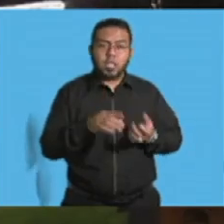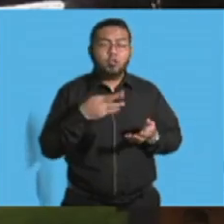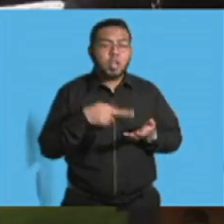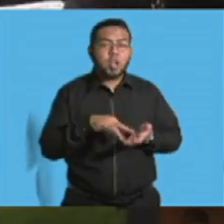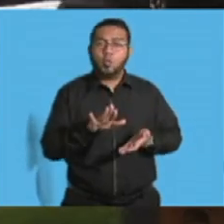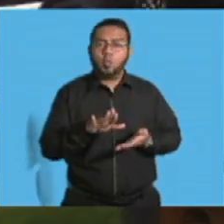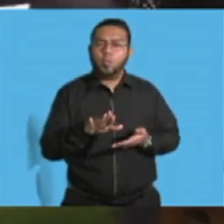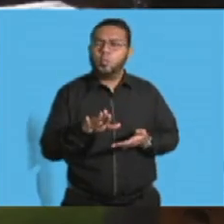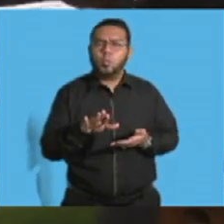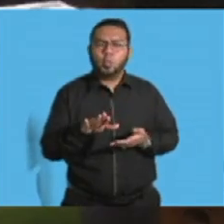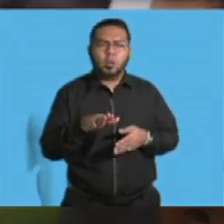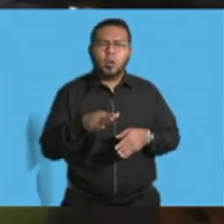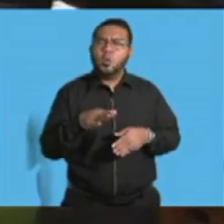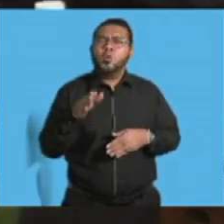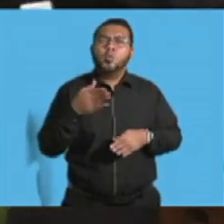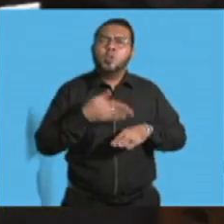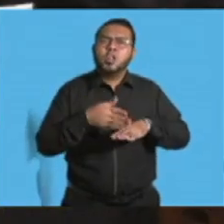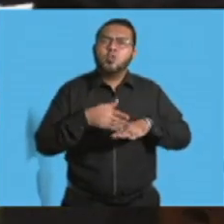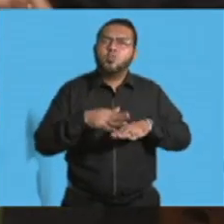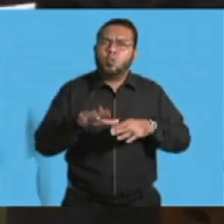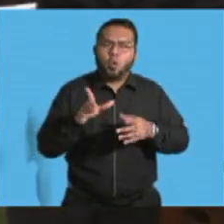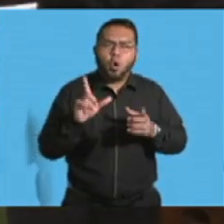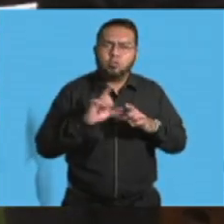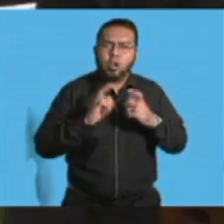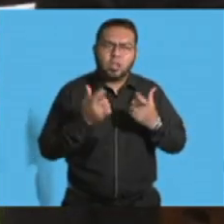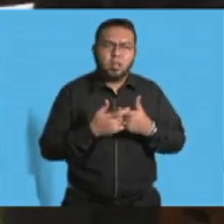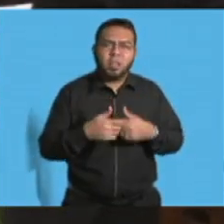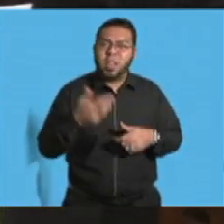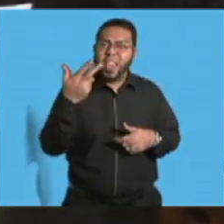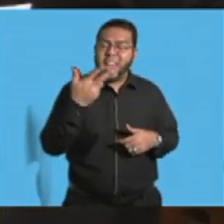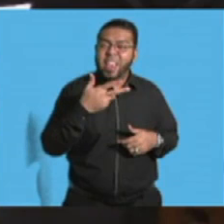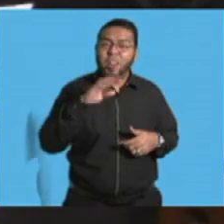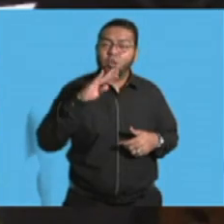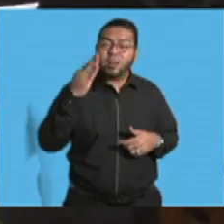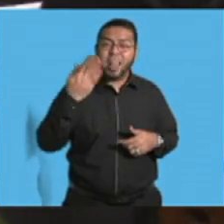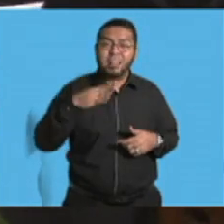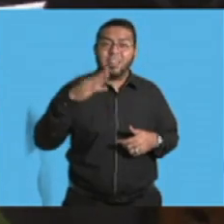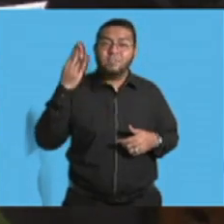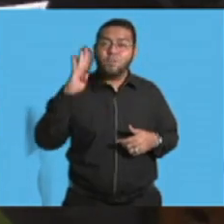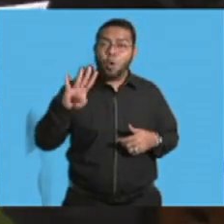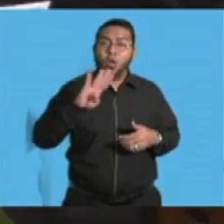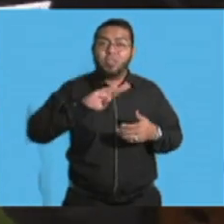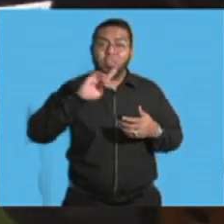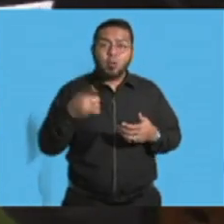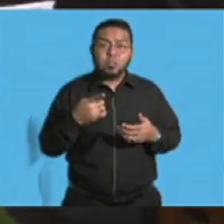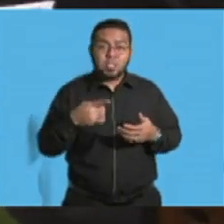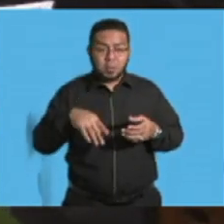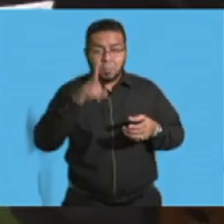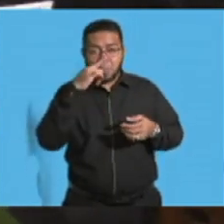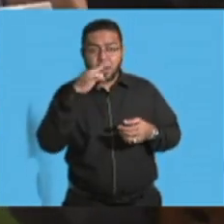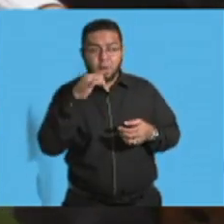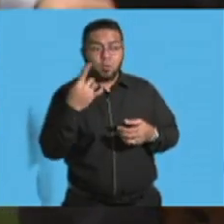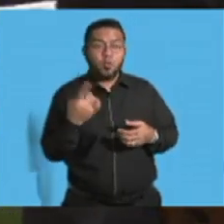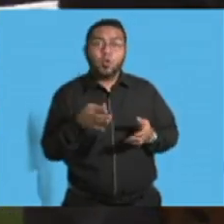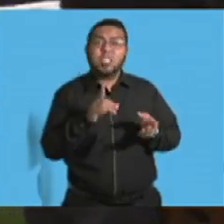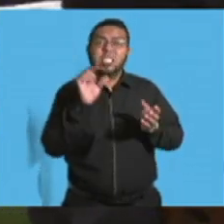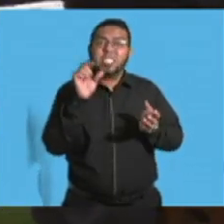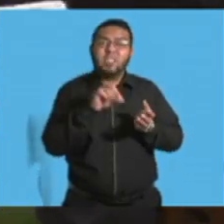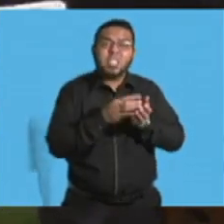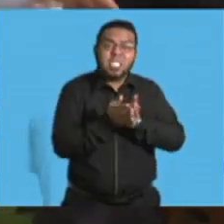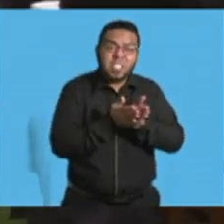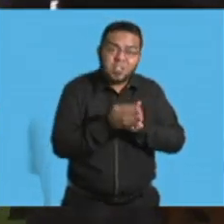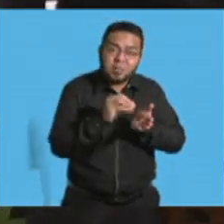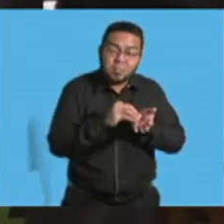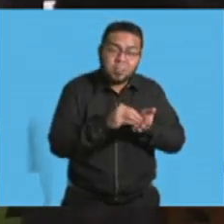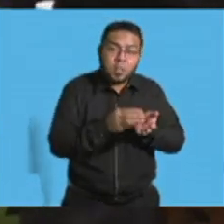service? Who are you concerned about? The 894,000 Fijian citizens who the civil servants are supposed to